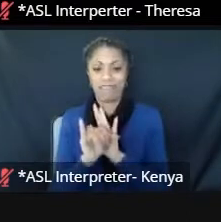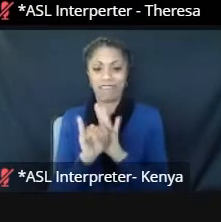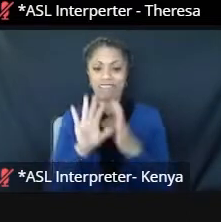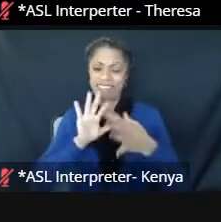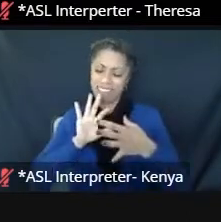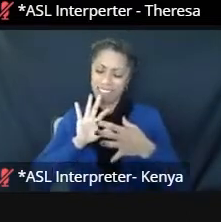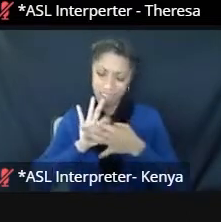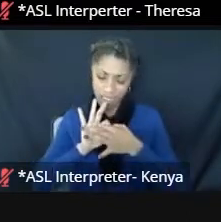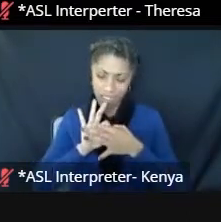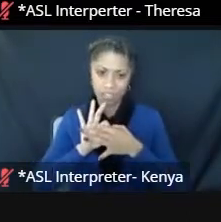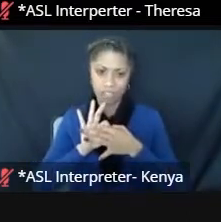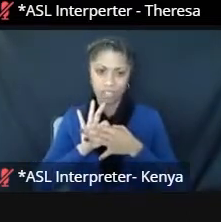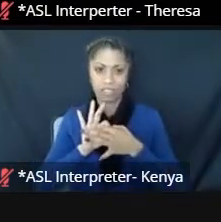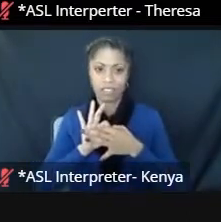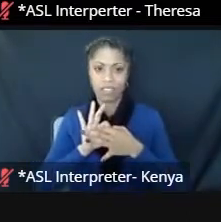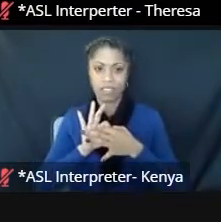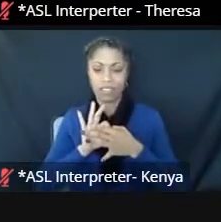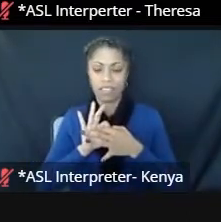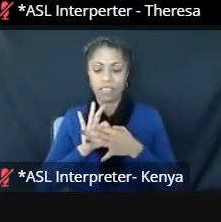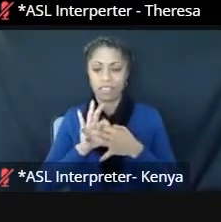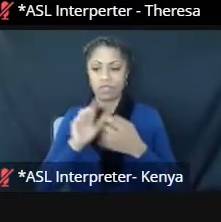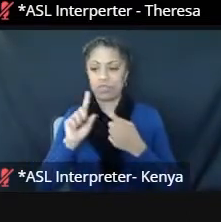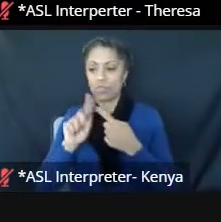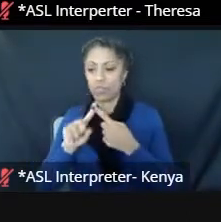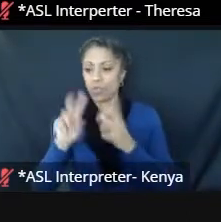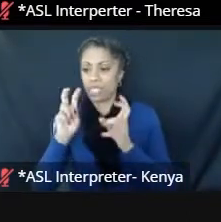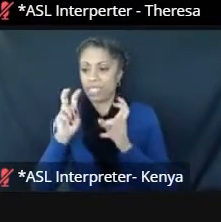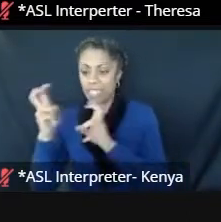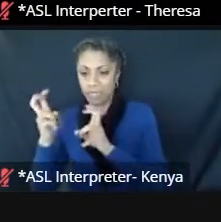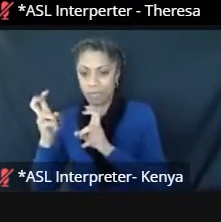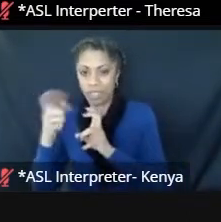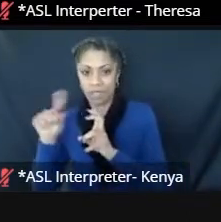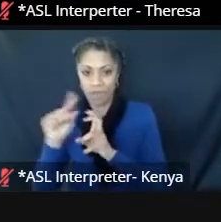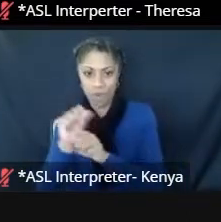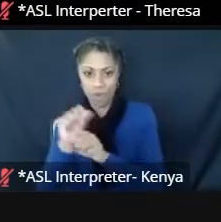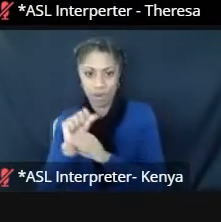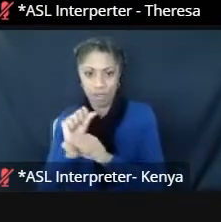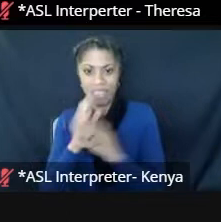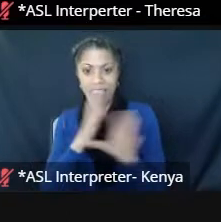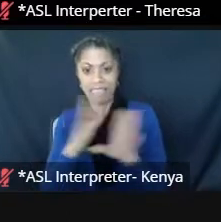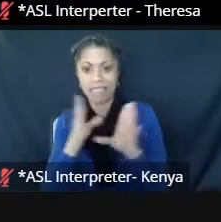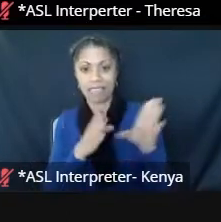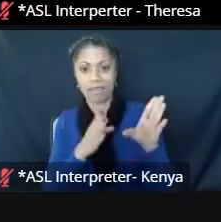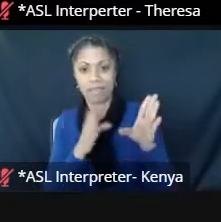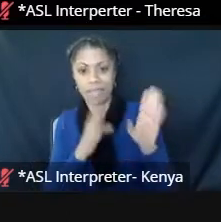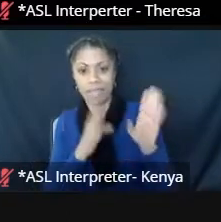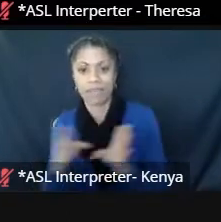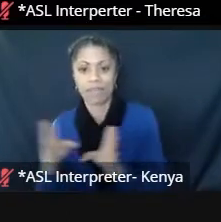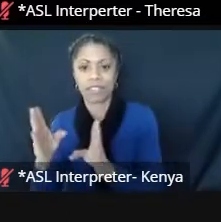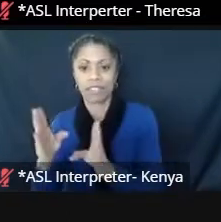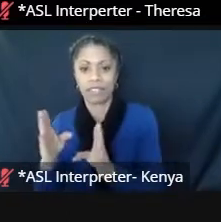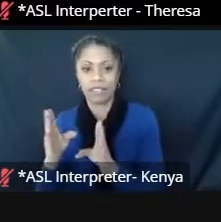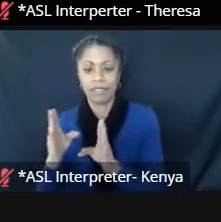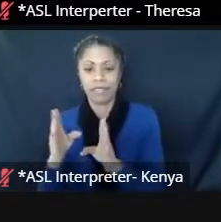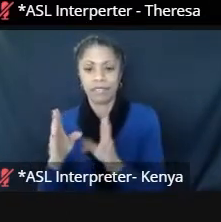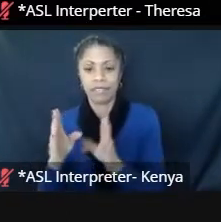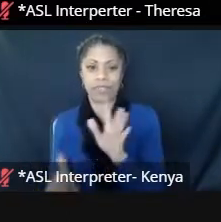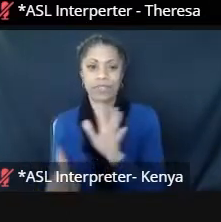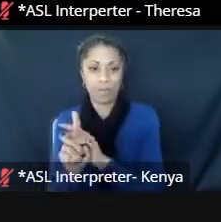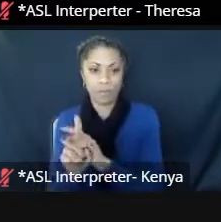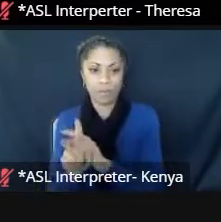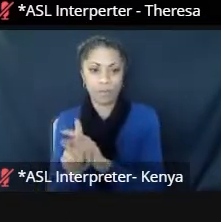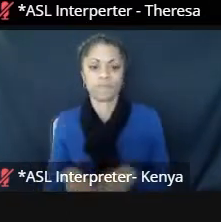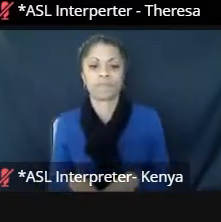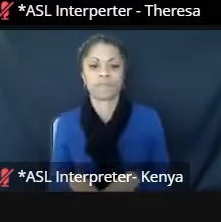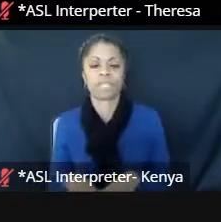patterns emerging from the local work underway. And just a reminder, if you haven't done so yet, please rename